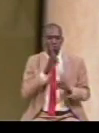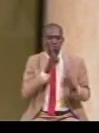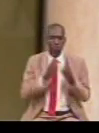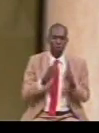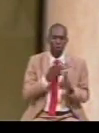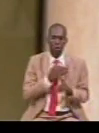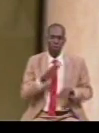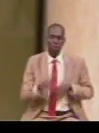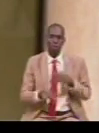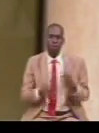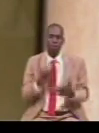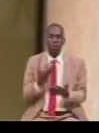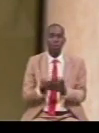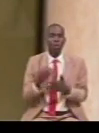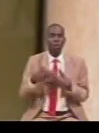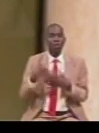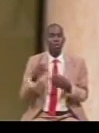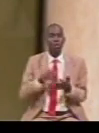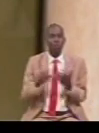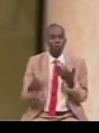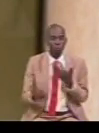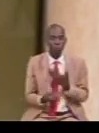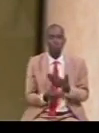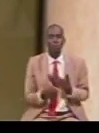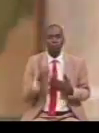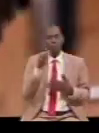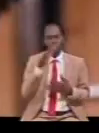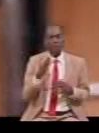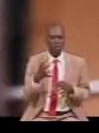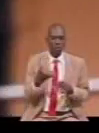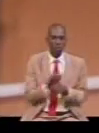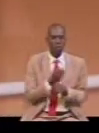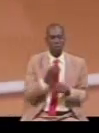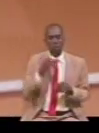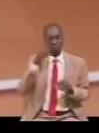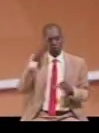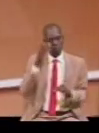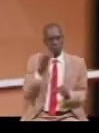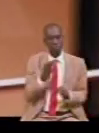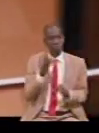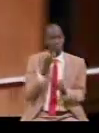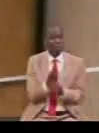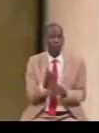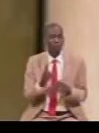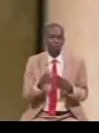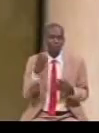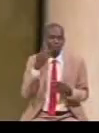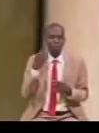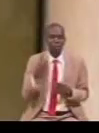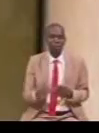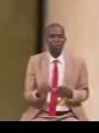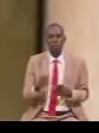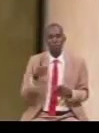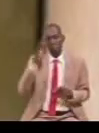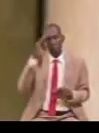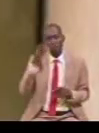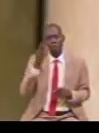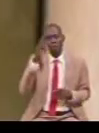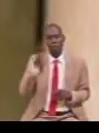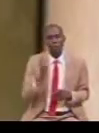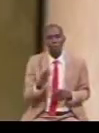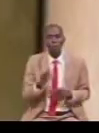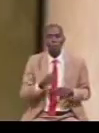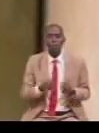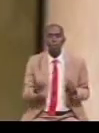So after the program, I took a step of faith to see the convener. When we got to the airport, I didn't tell